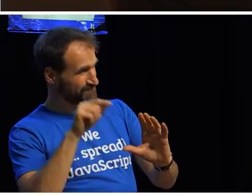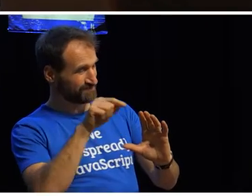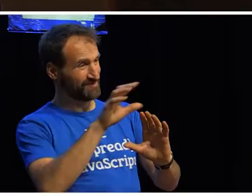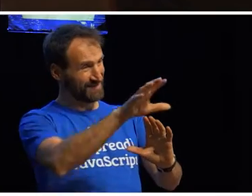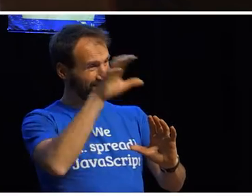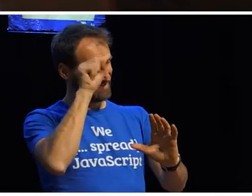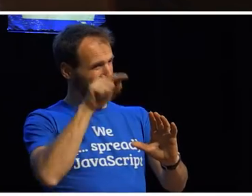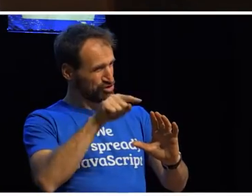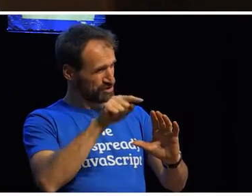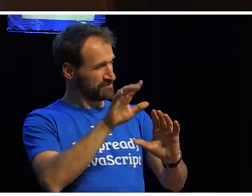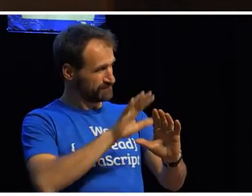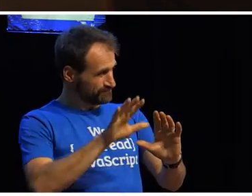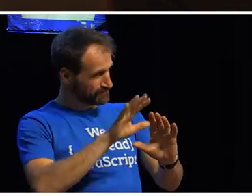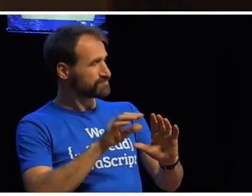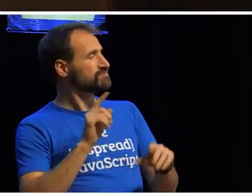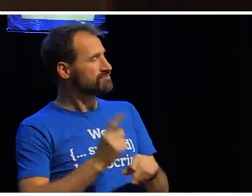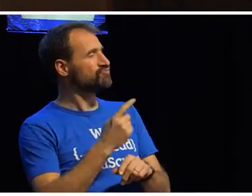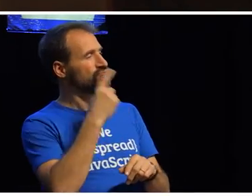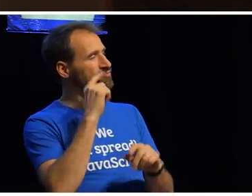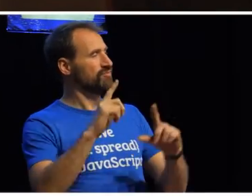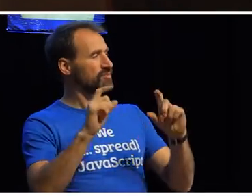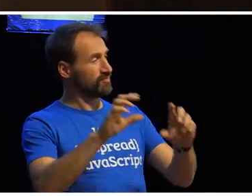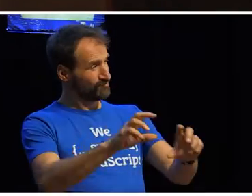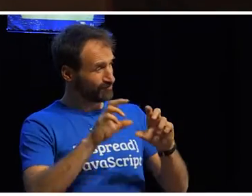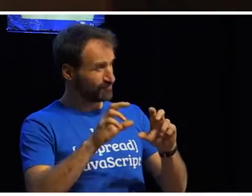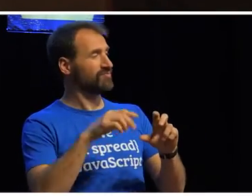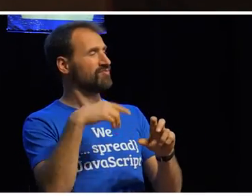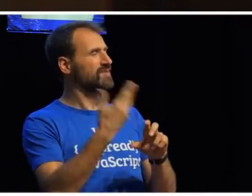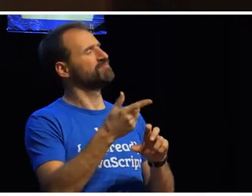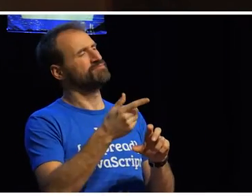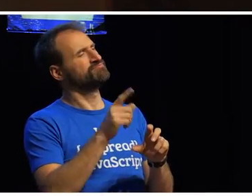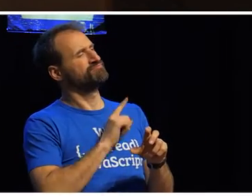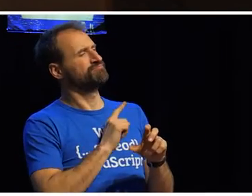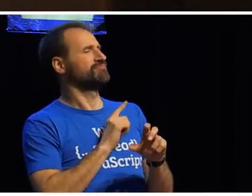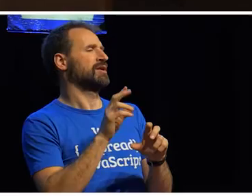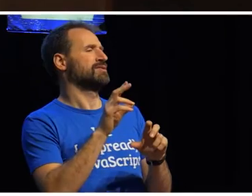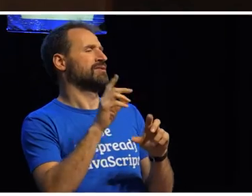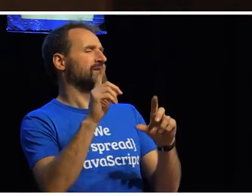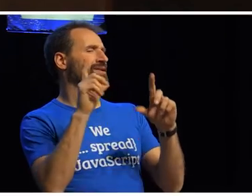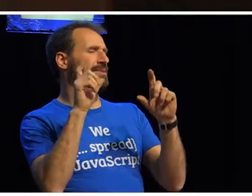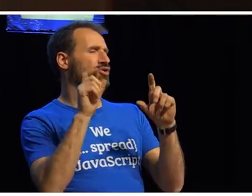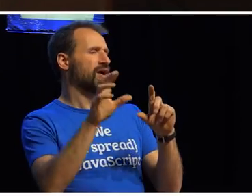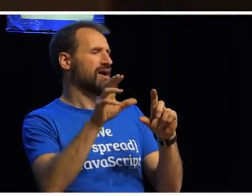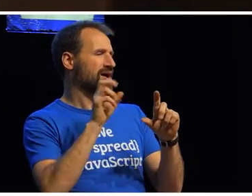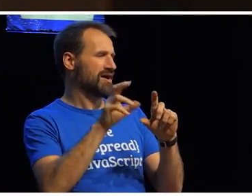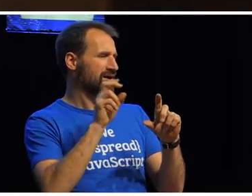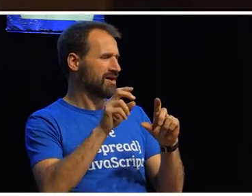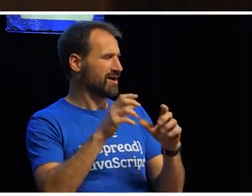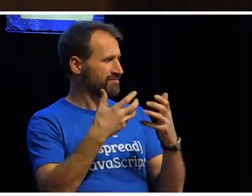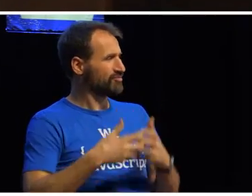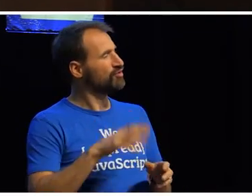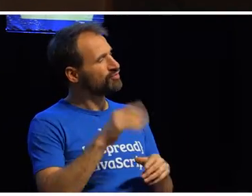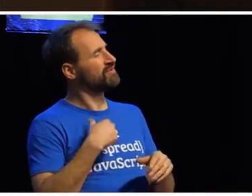tool that comes with a camera module for Raspberry Pi. And I'm using KittyDAR to